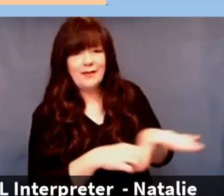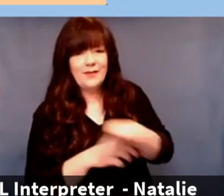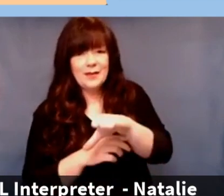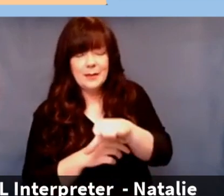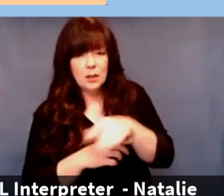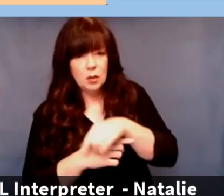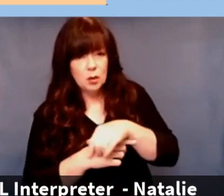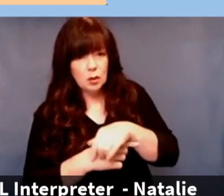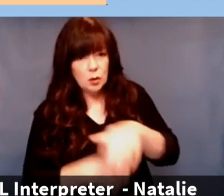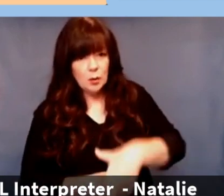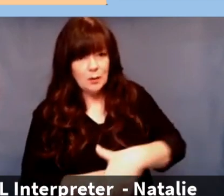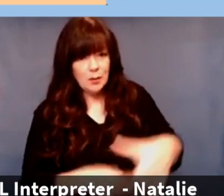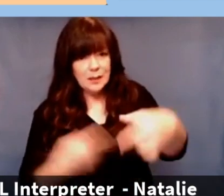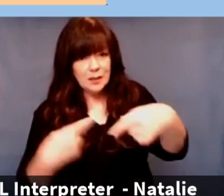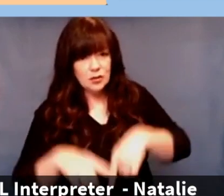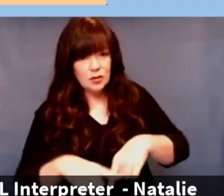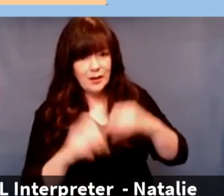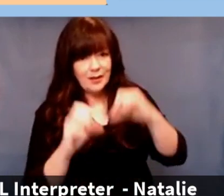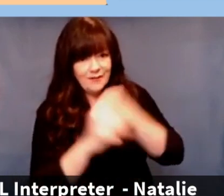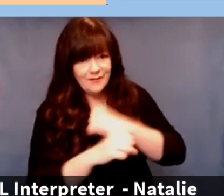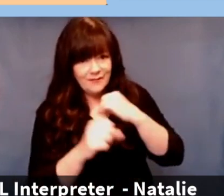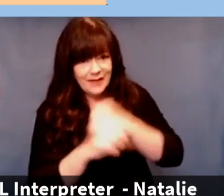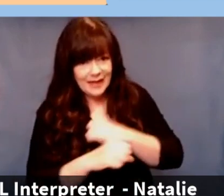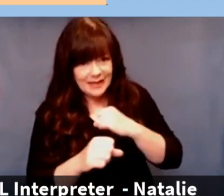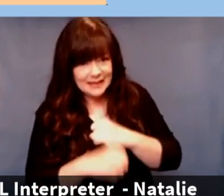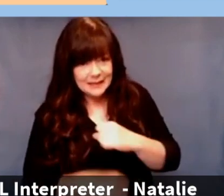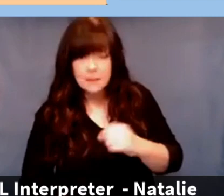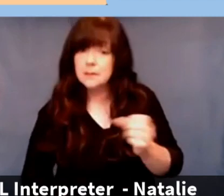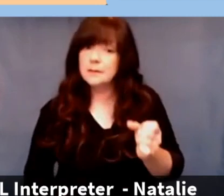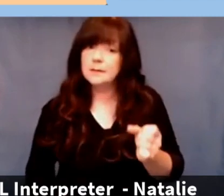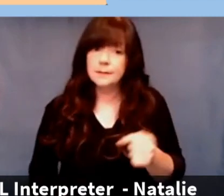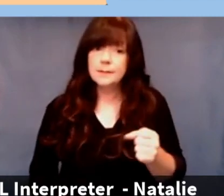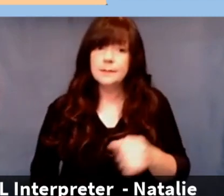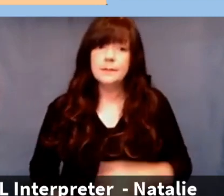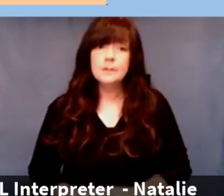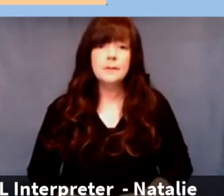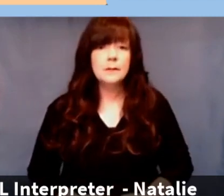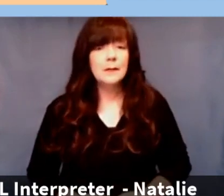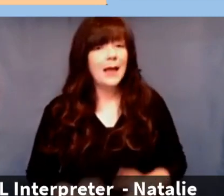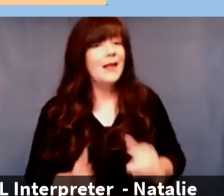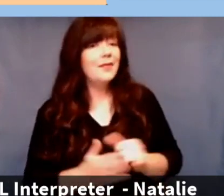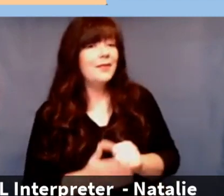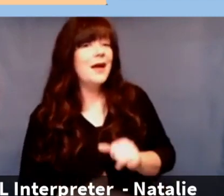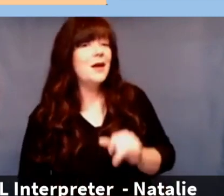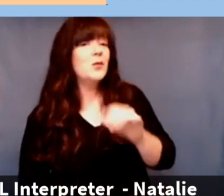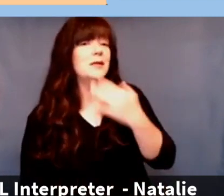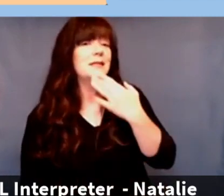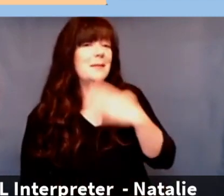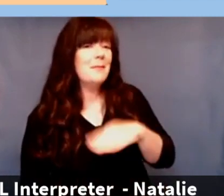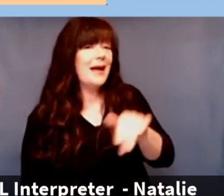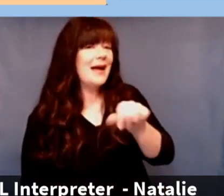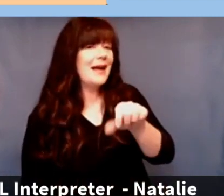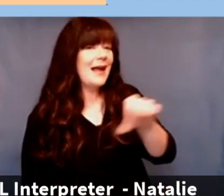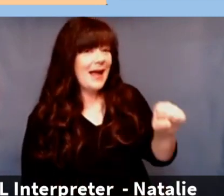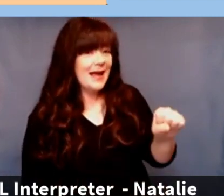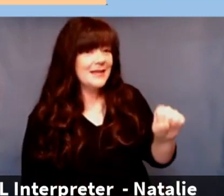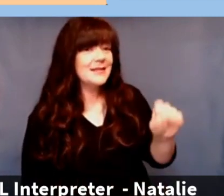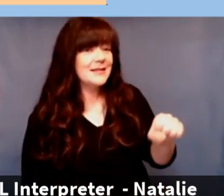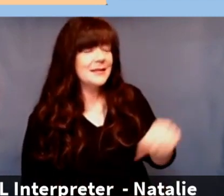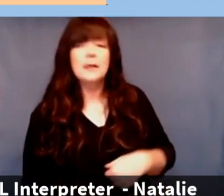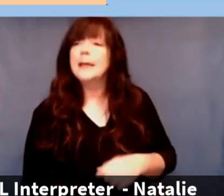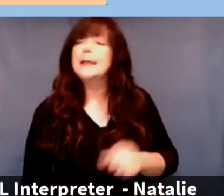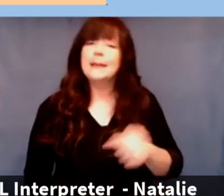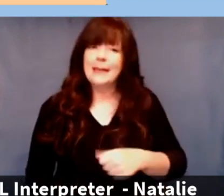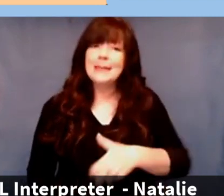pregnant during the fight scene that you guys filmed? Because that was a badass fight scene. Yeah, I was.